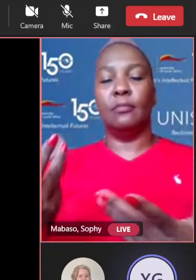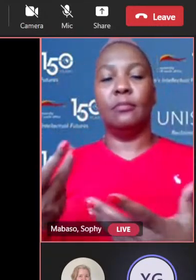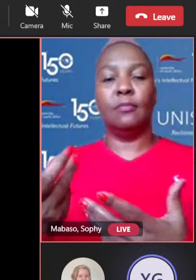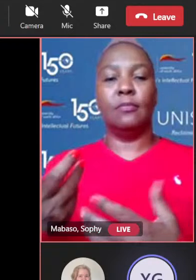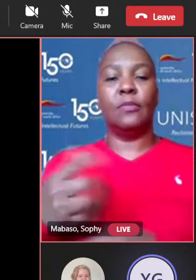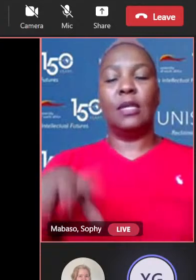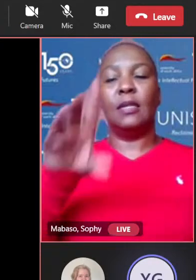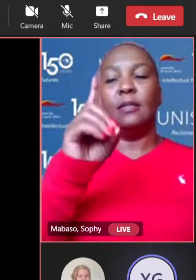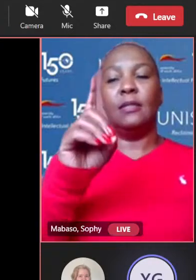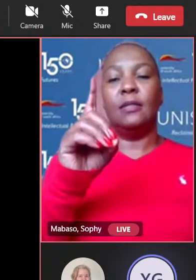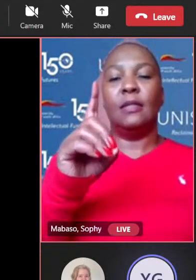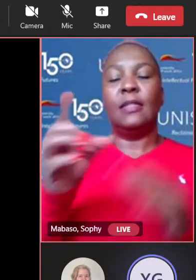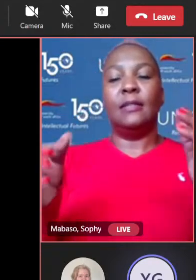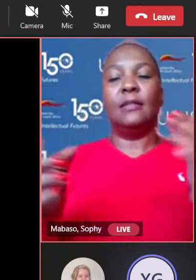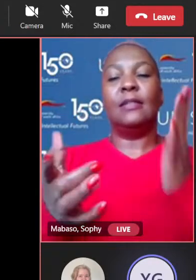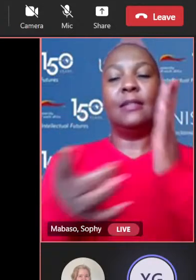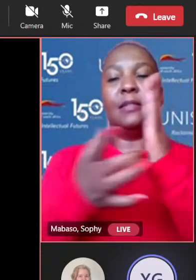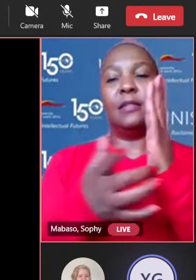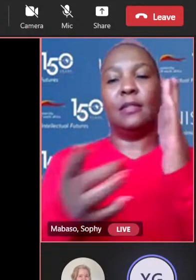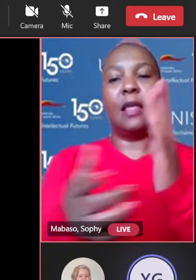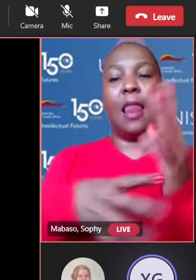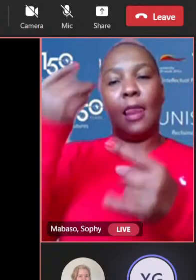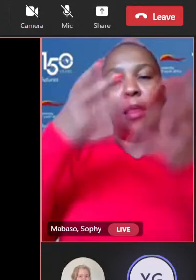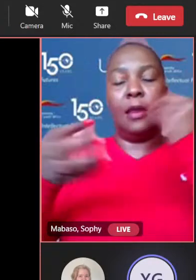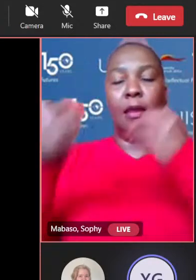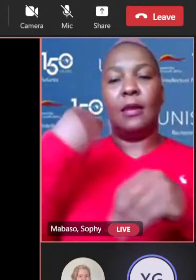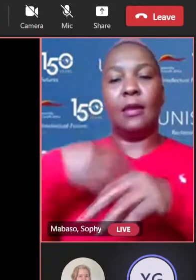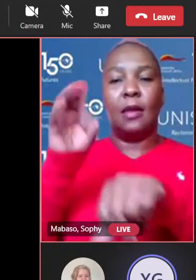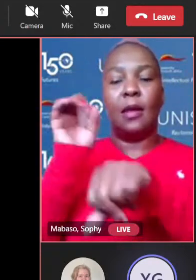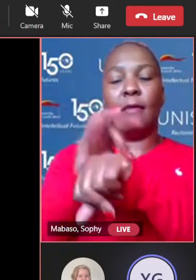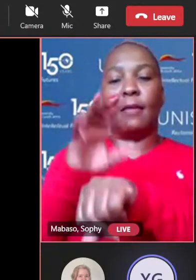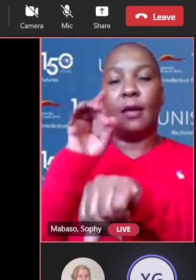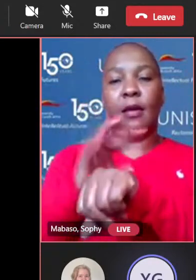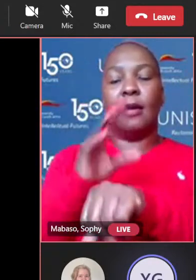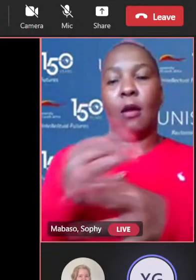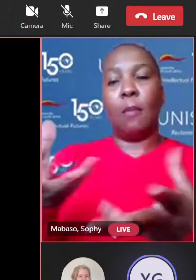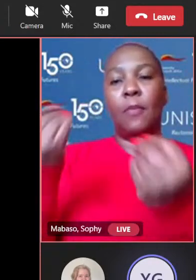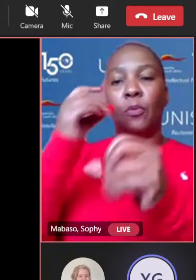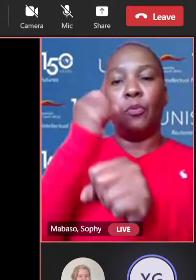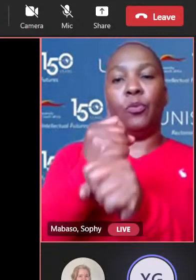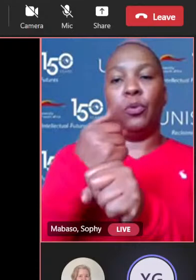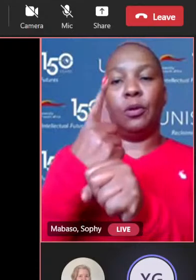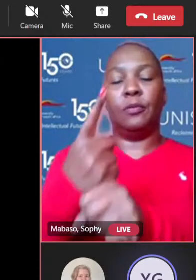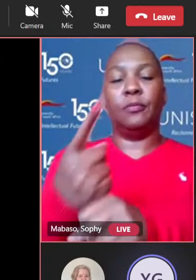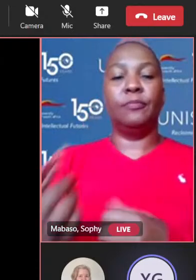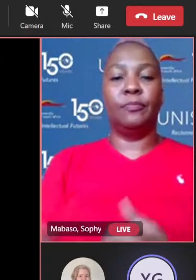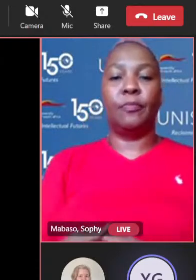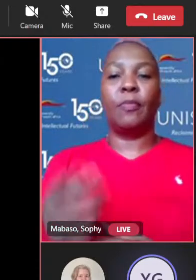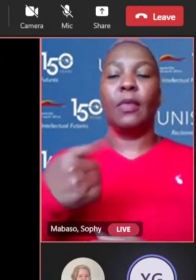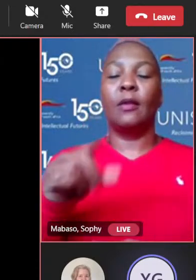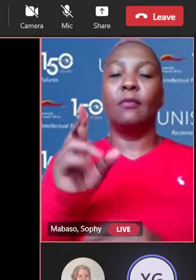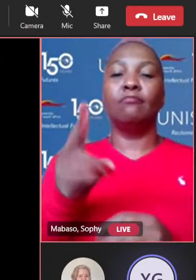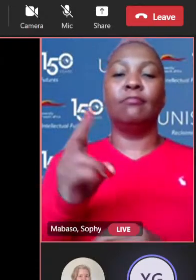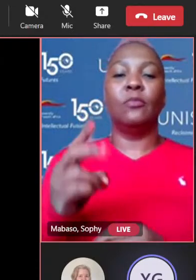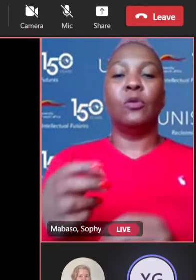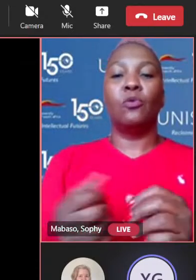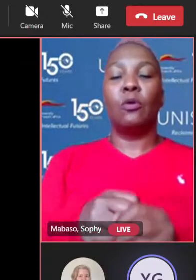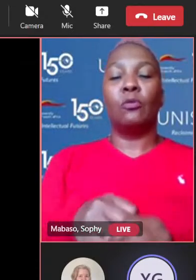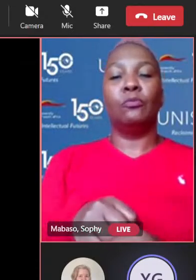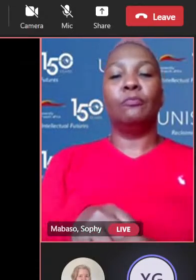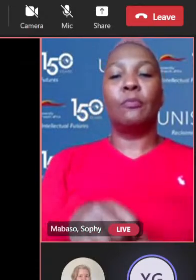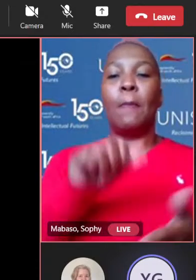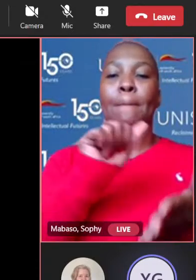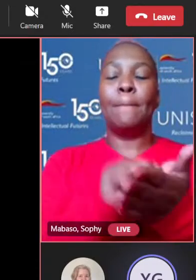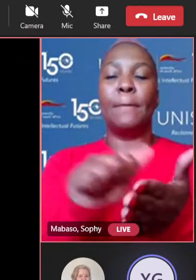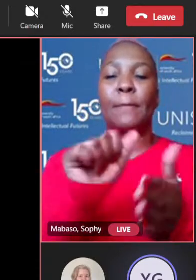DLAs or digital learning advisors that you would then find in Gauteng. We are going to publish the list